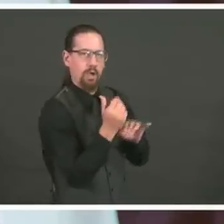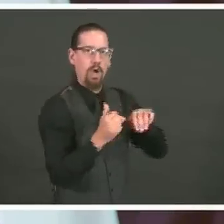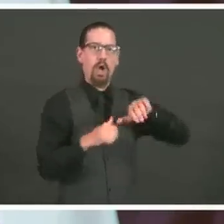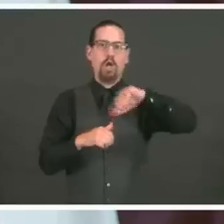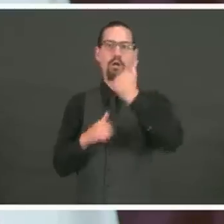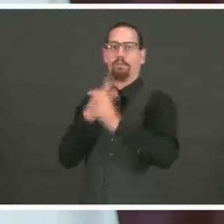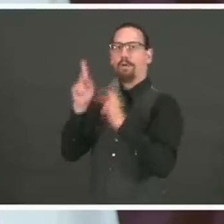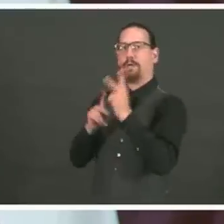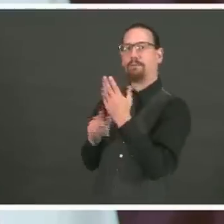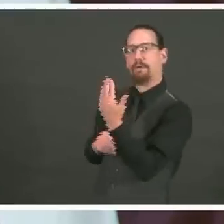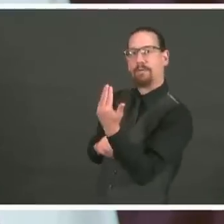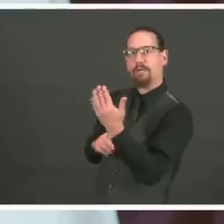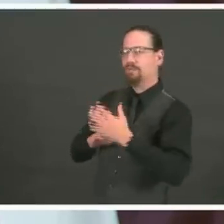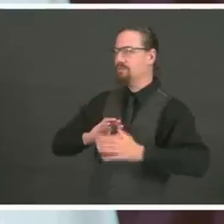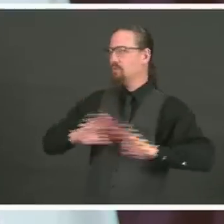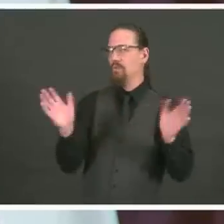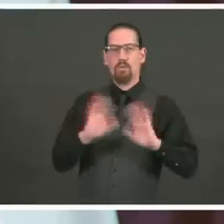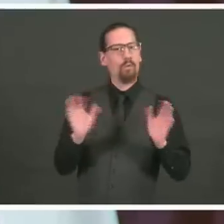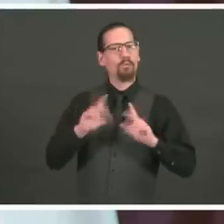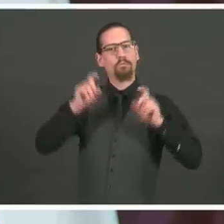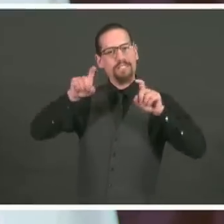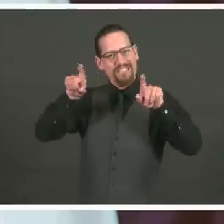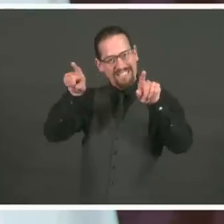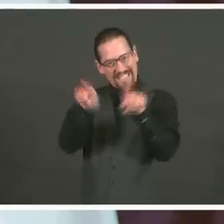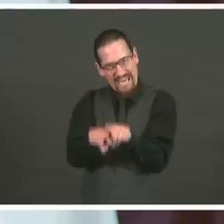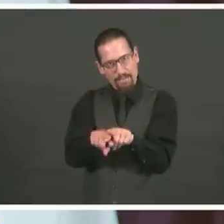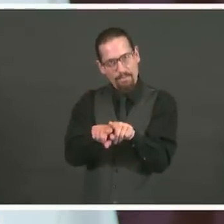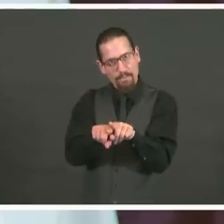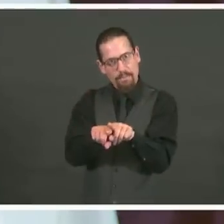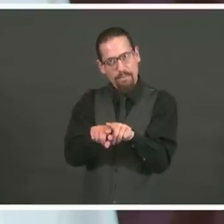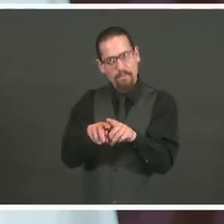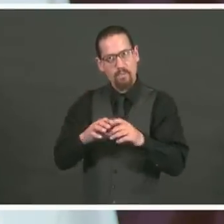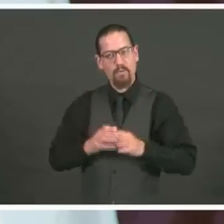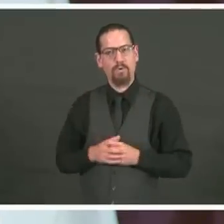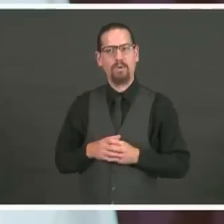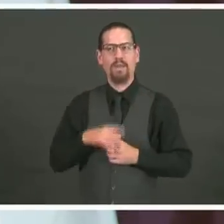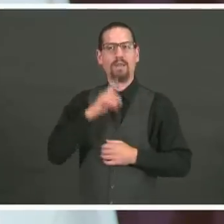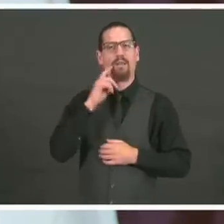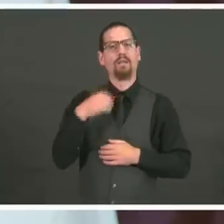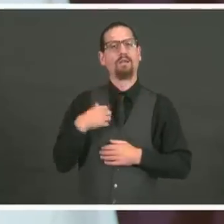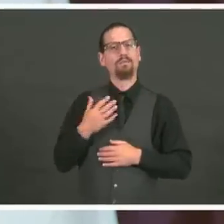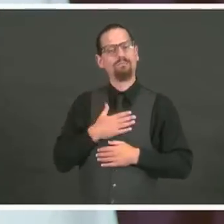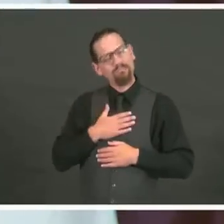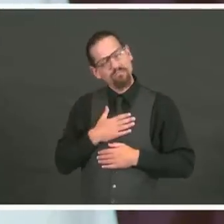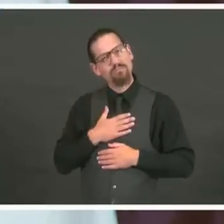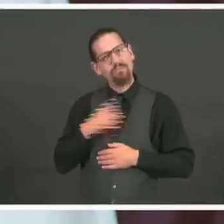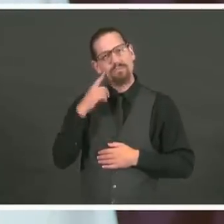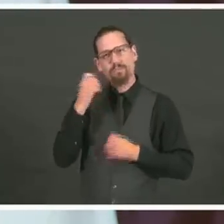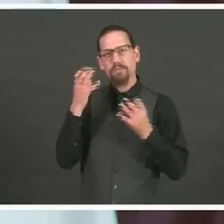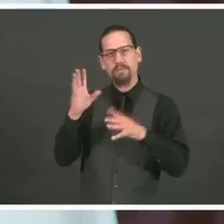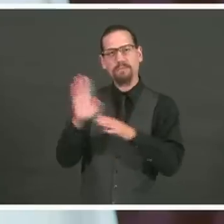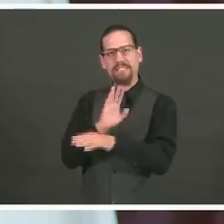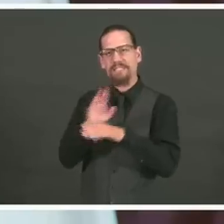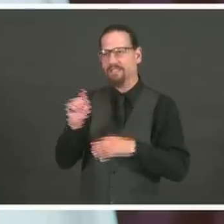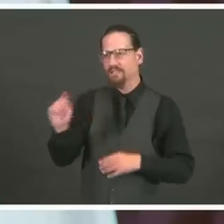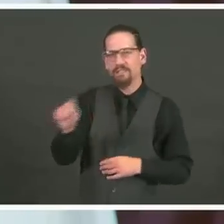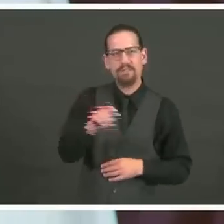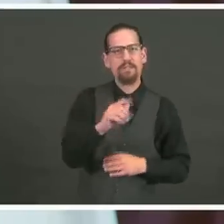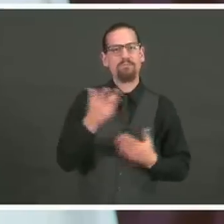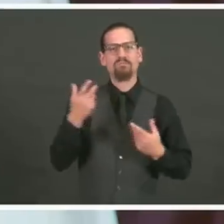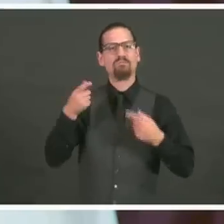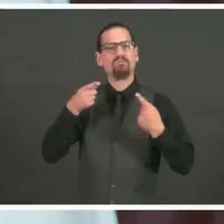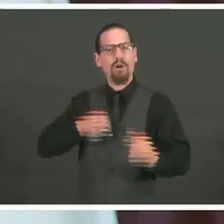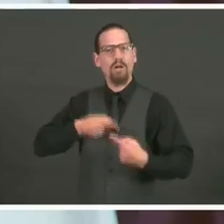heartbreaking to hear from these small businesses that they're barely getting by, and now they've lost a lot of business on account of this Massachusetts